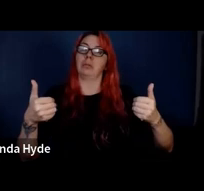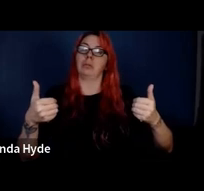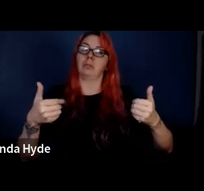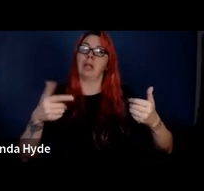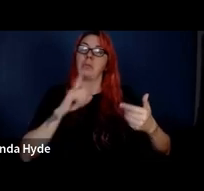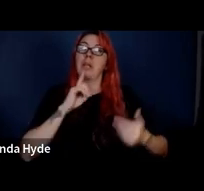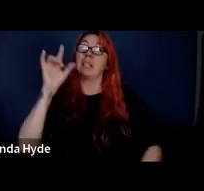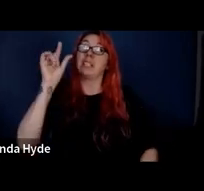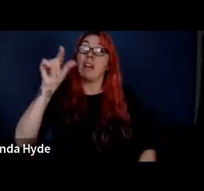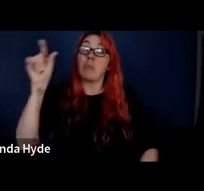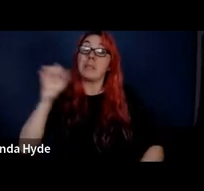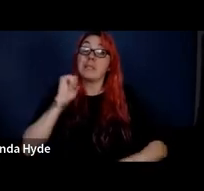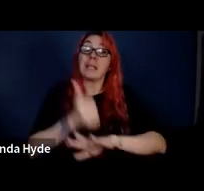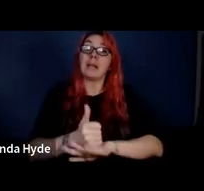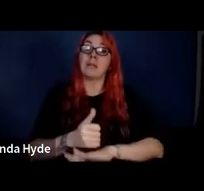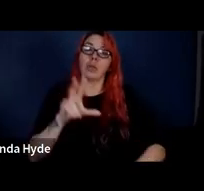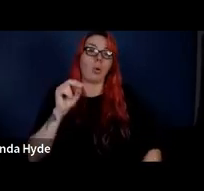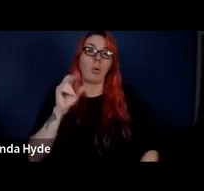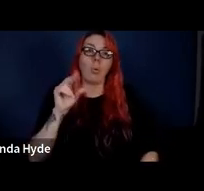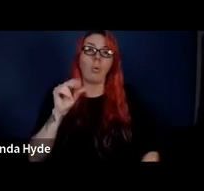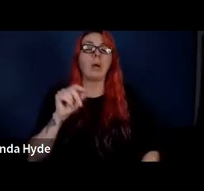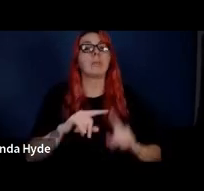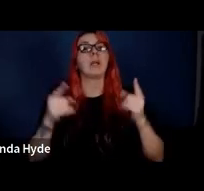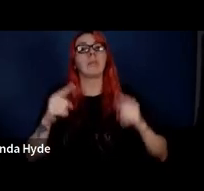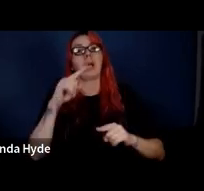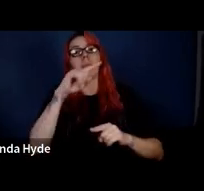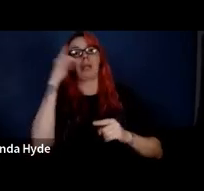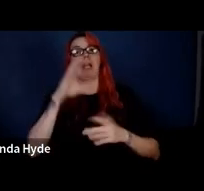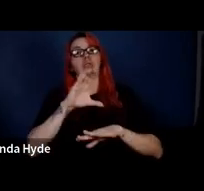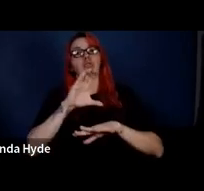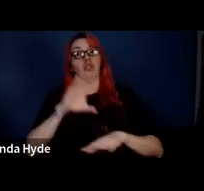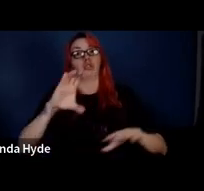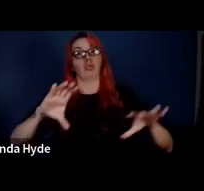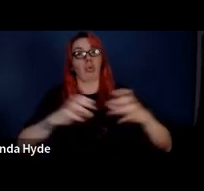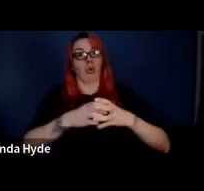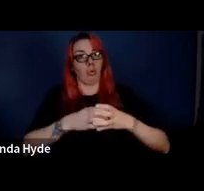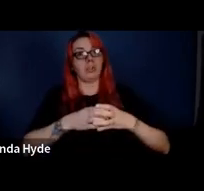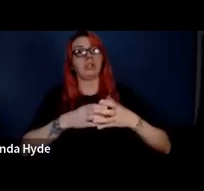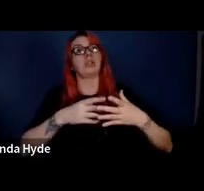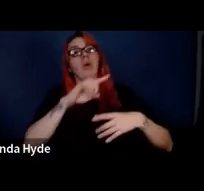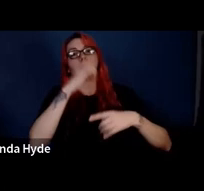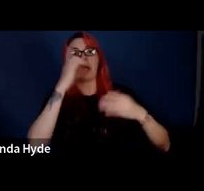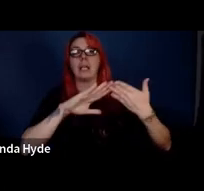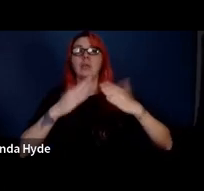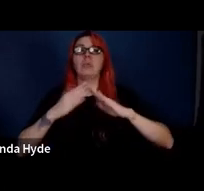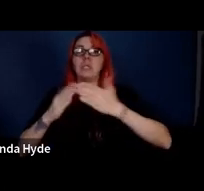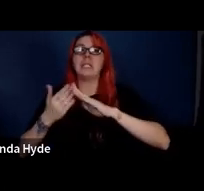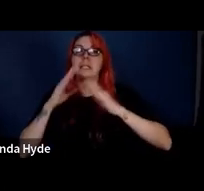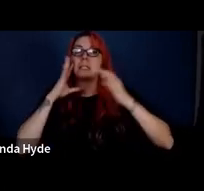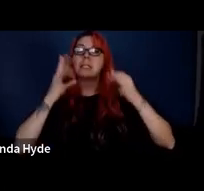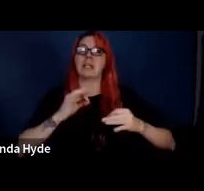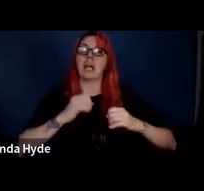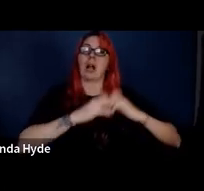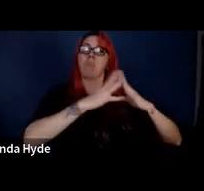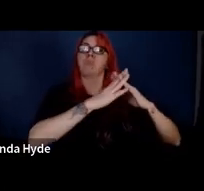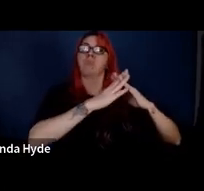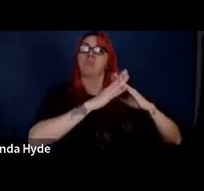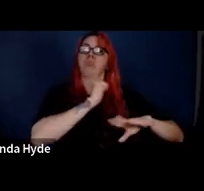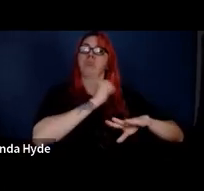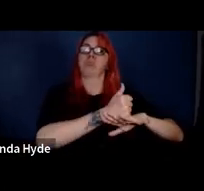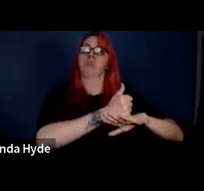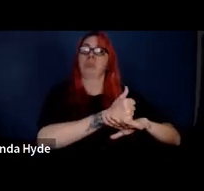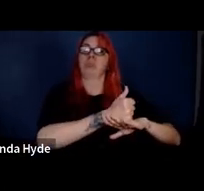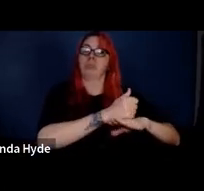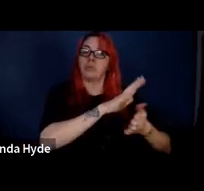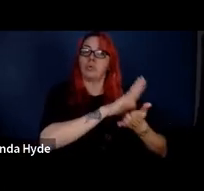benevolent societies or Black church groups or other communities, Black communities created to make sure Black children could go to school,